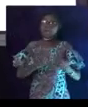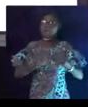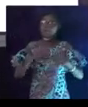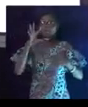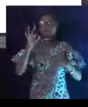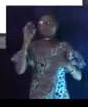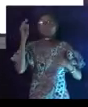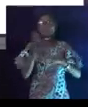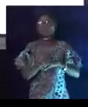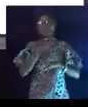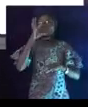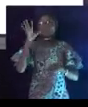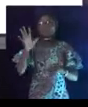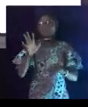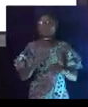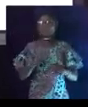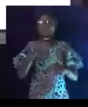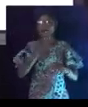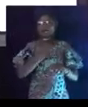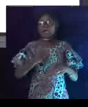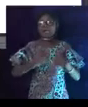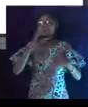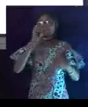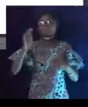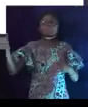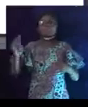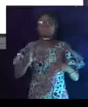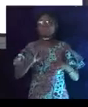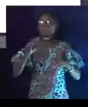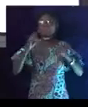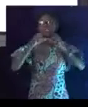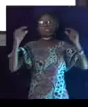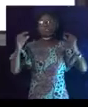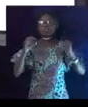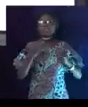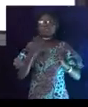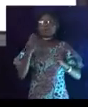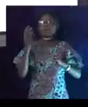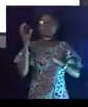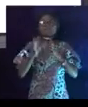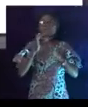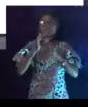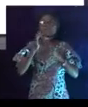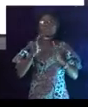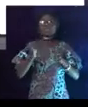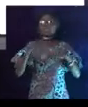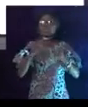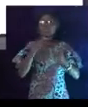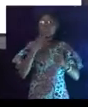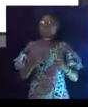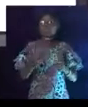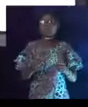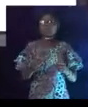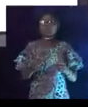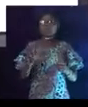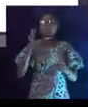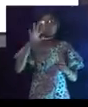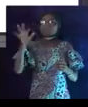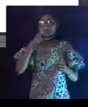Now, 9 can go in 45 5 times. 9 goes here 1, 9 goes here